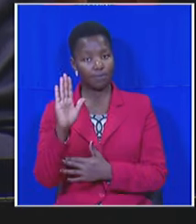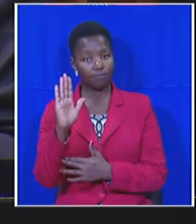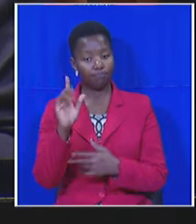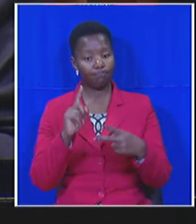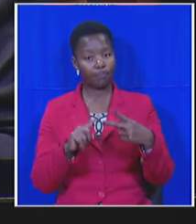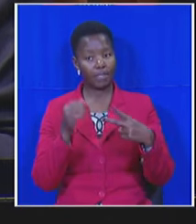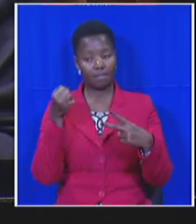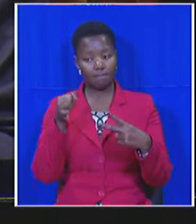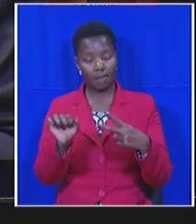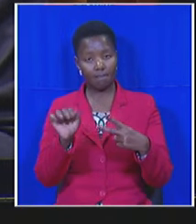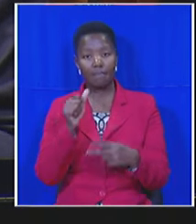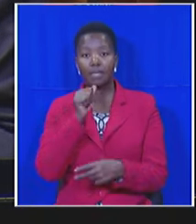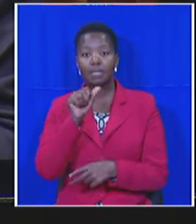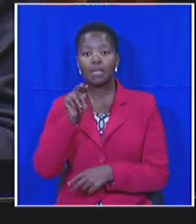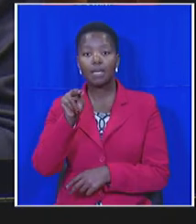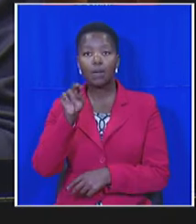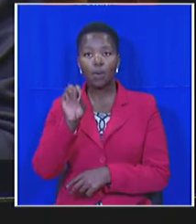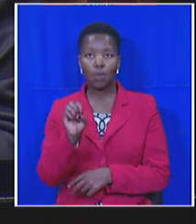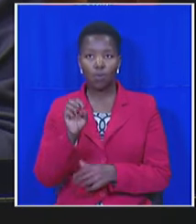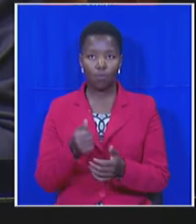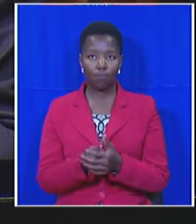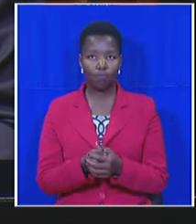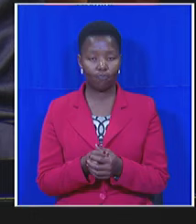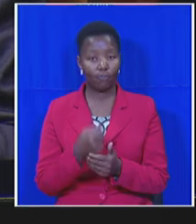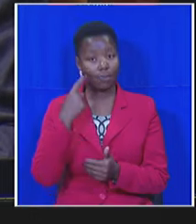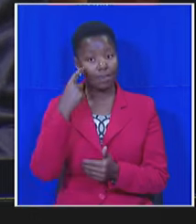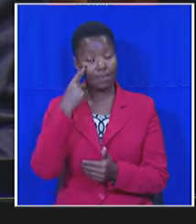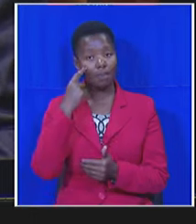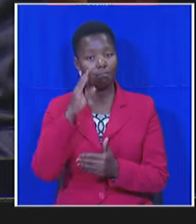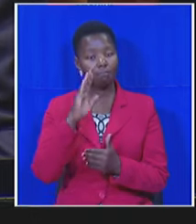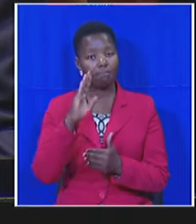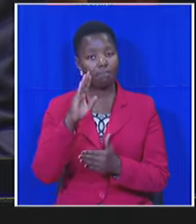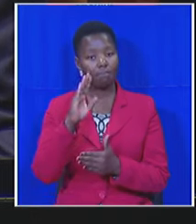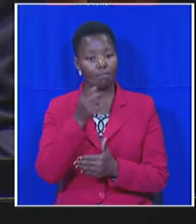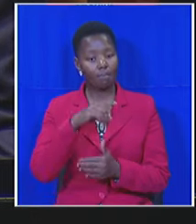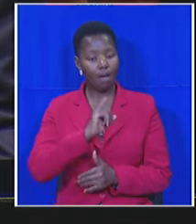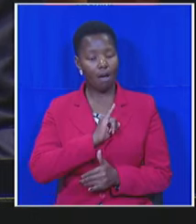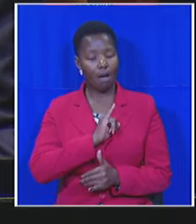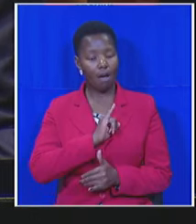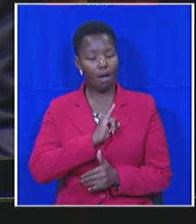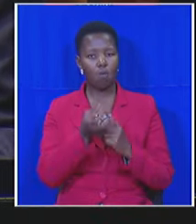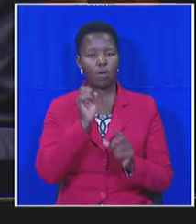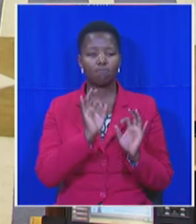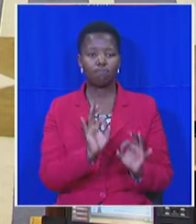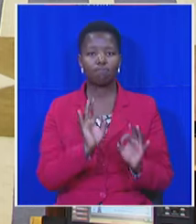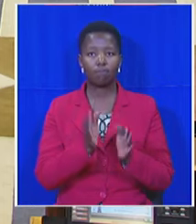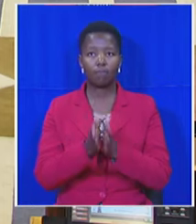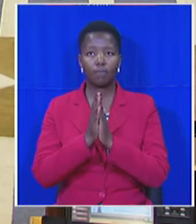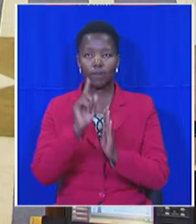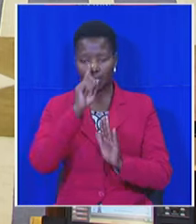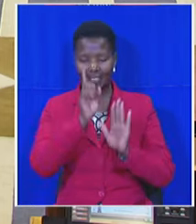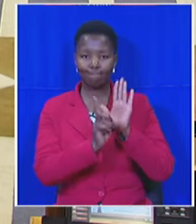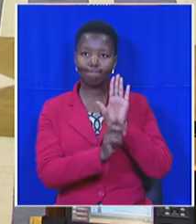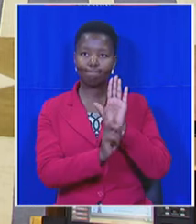Those against, no. So the ayes have it. Deputy Speaker, yes, the DA calls for